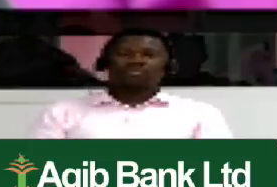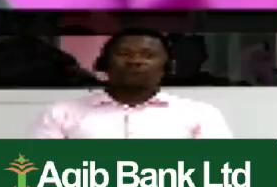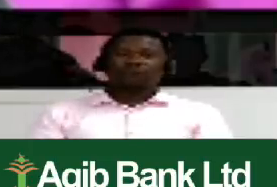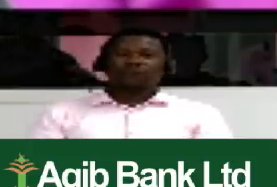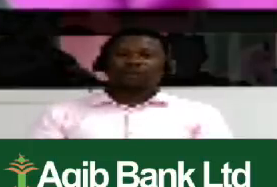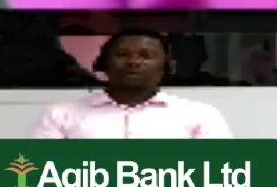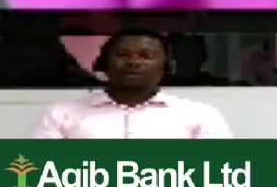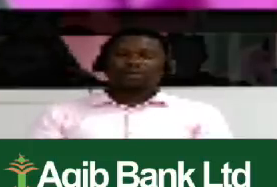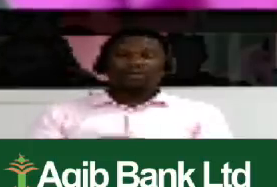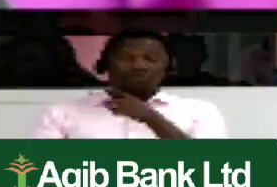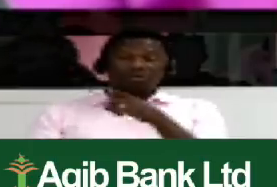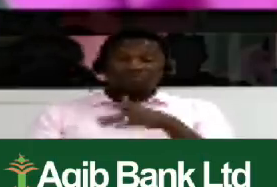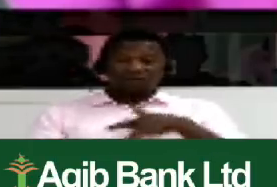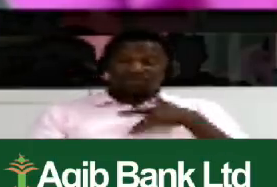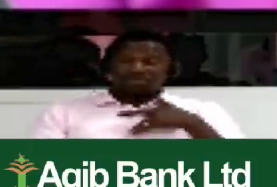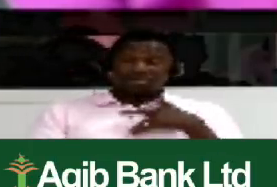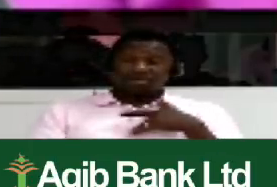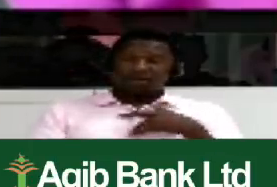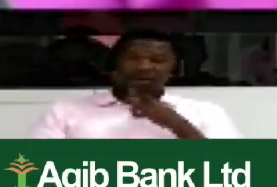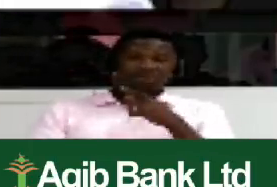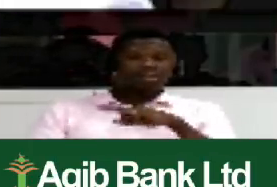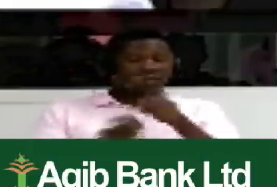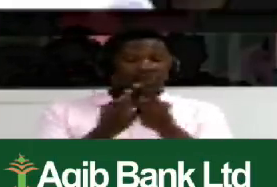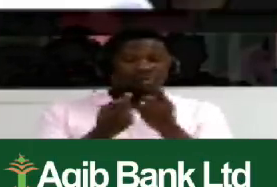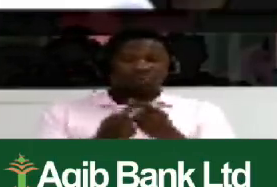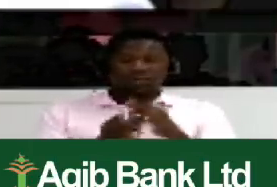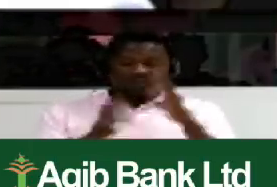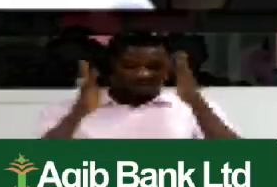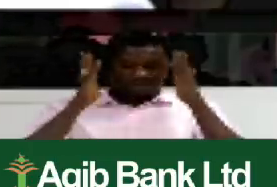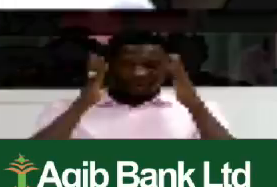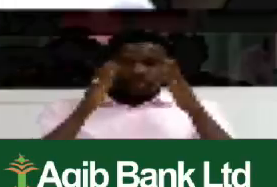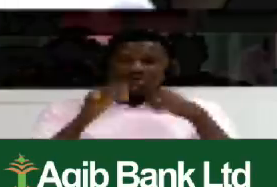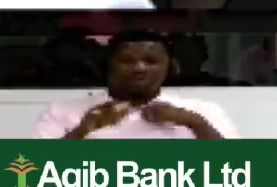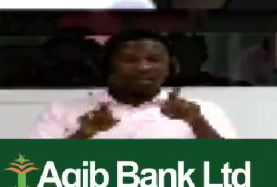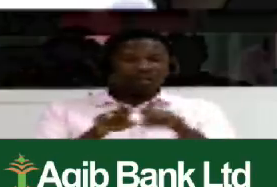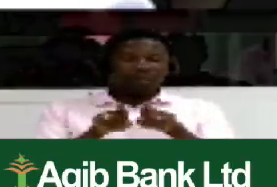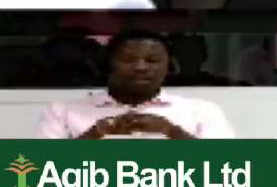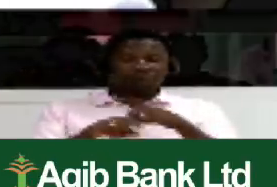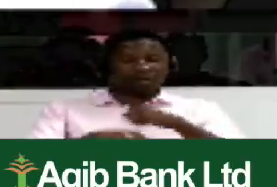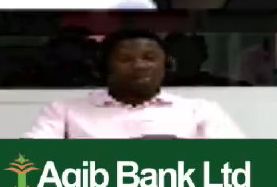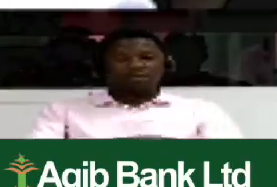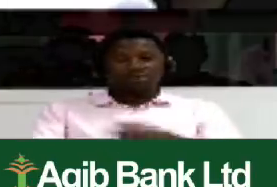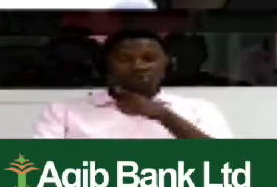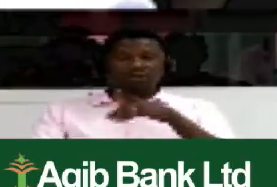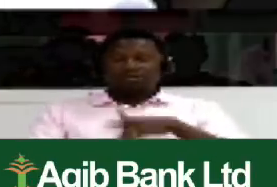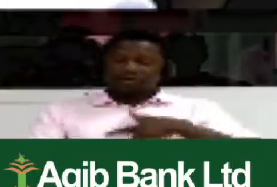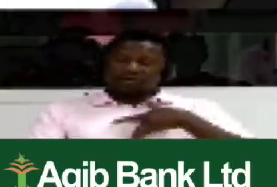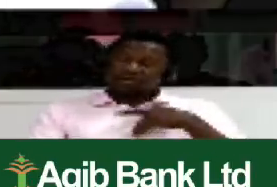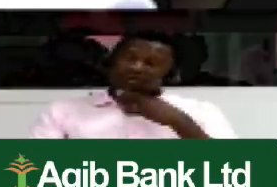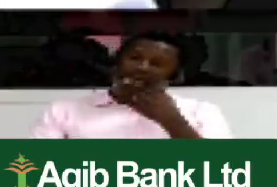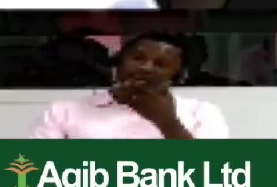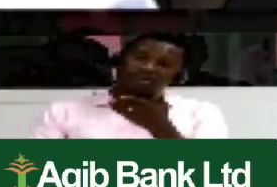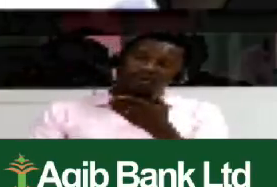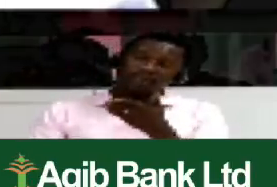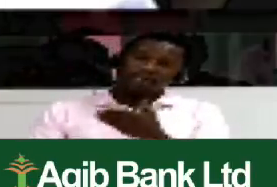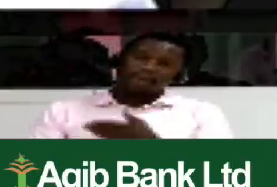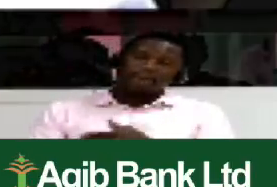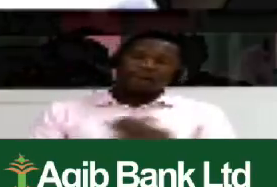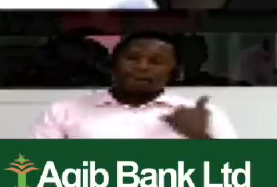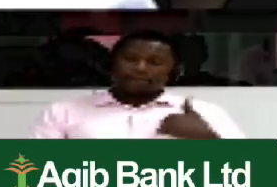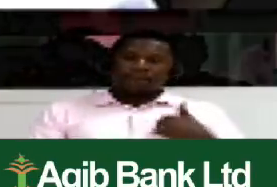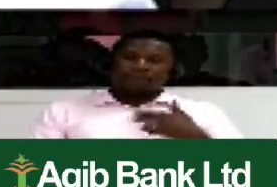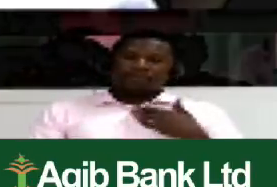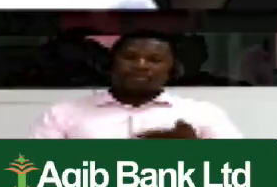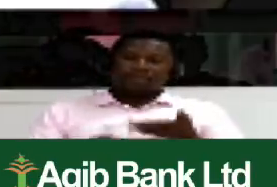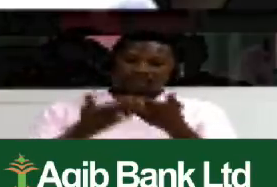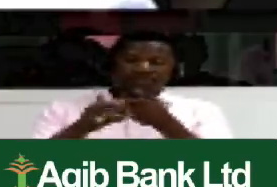So you felt it would things would be problematic, but at the same time, you felt that people